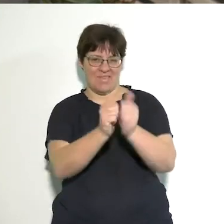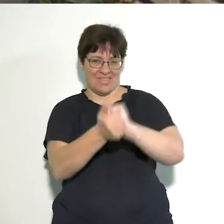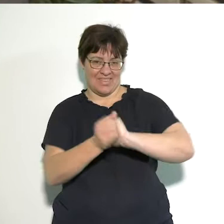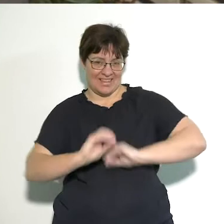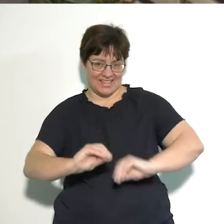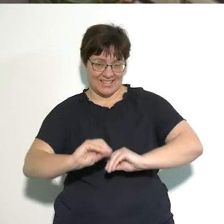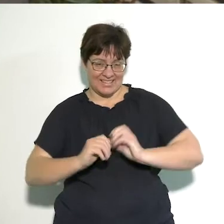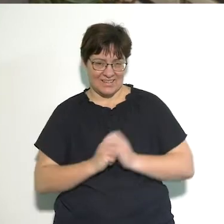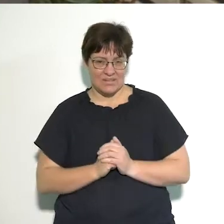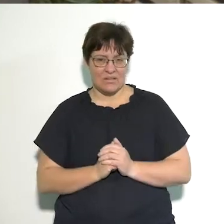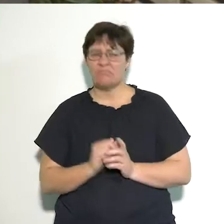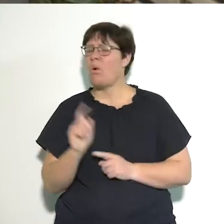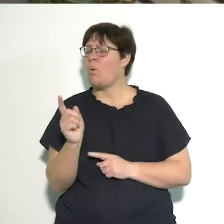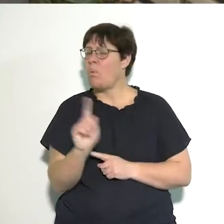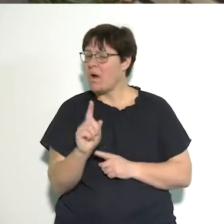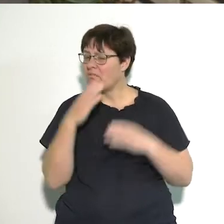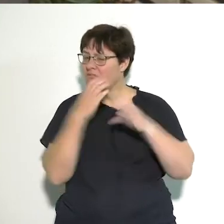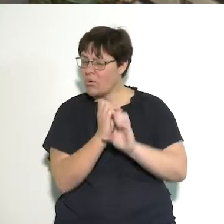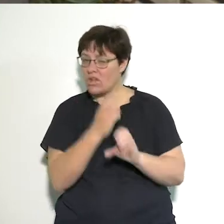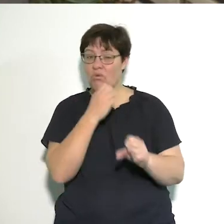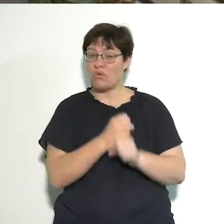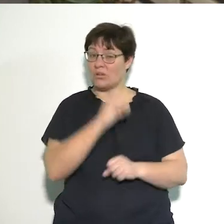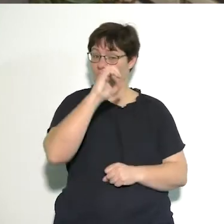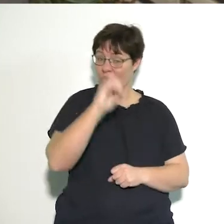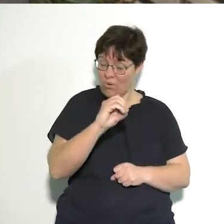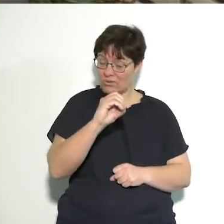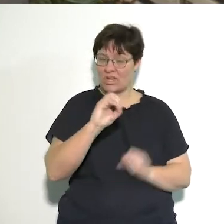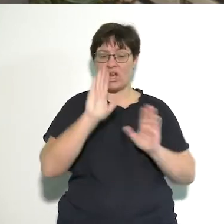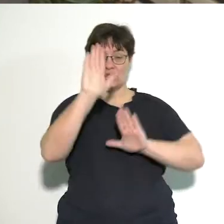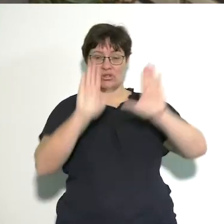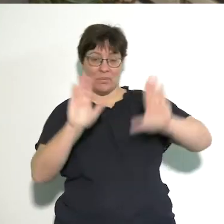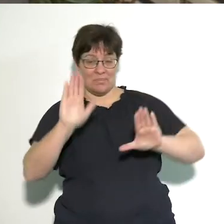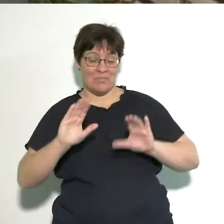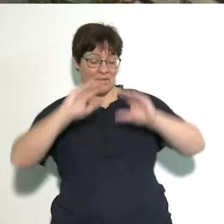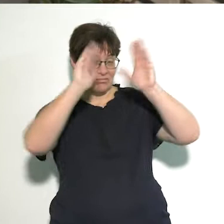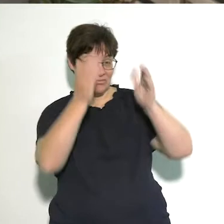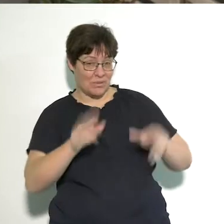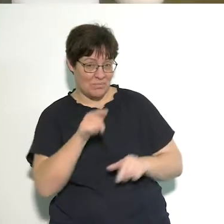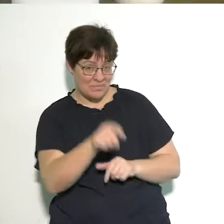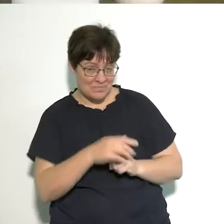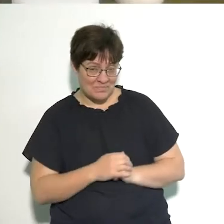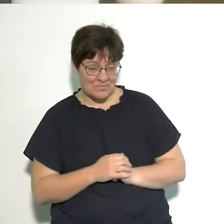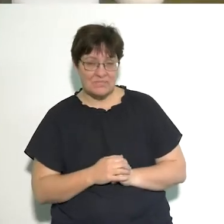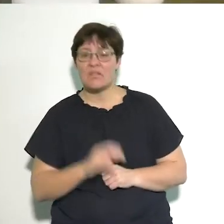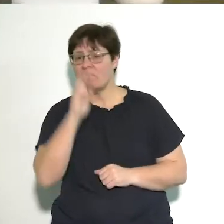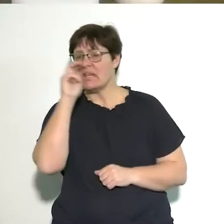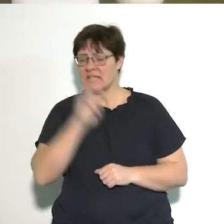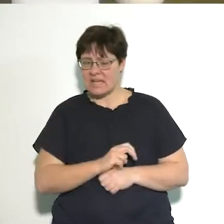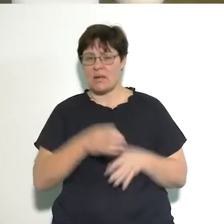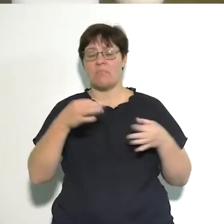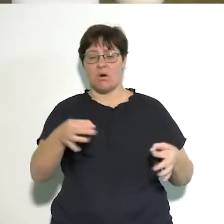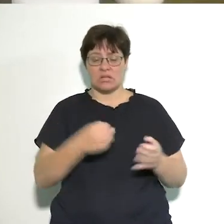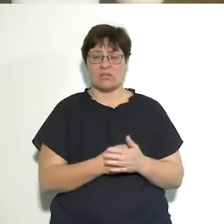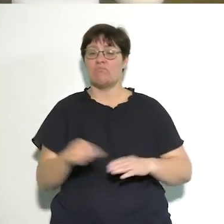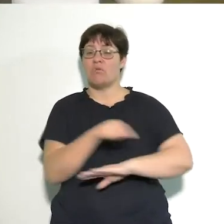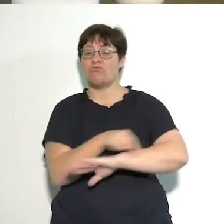lesson on shapes for grade knots. Okay, let me show you what you will need. You will need a cardboard